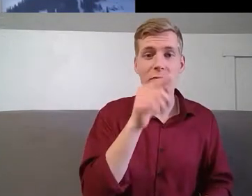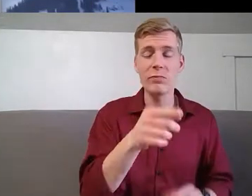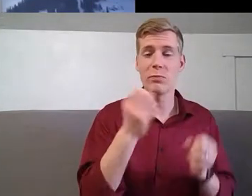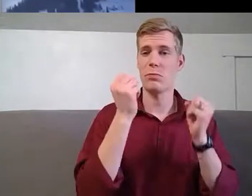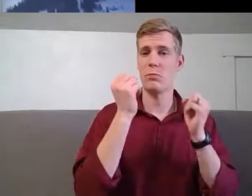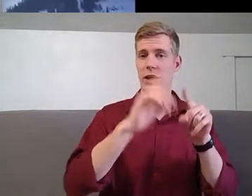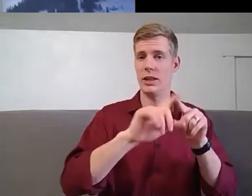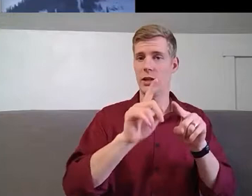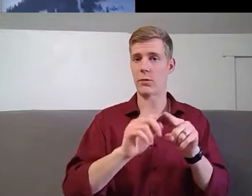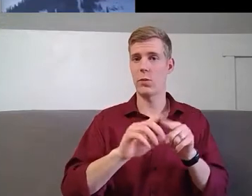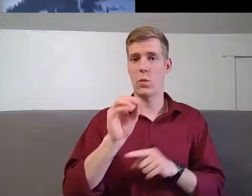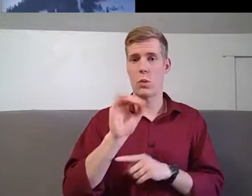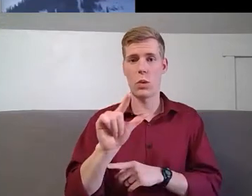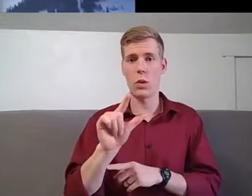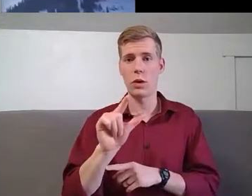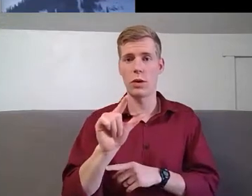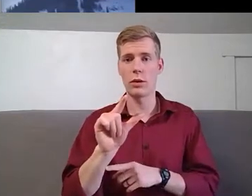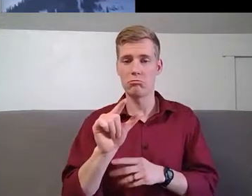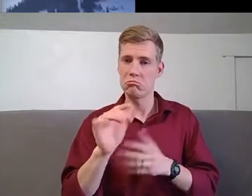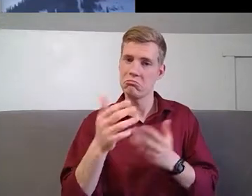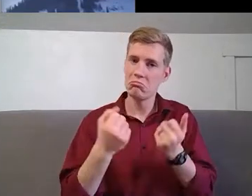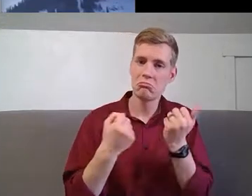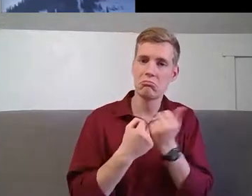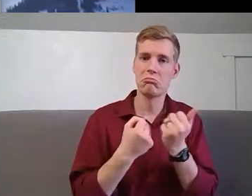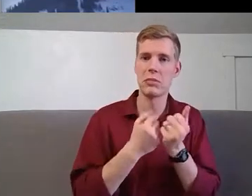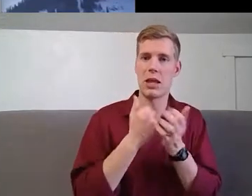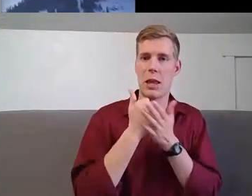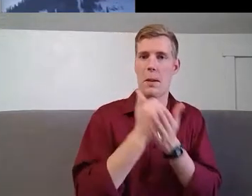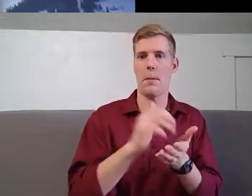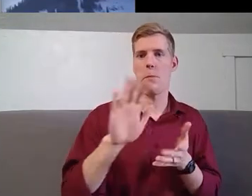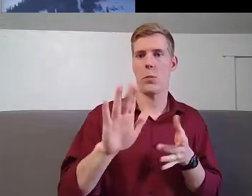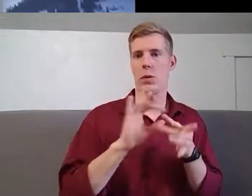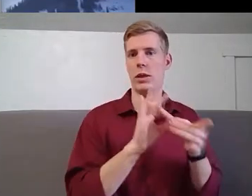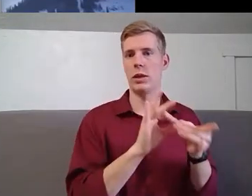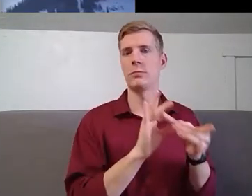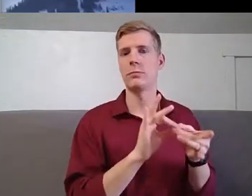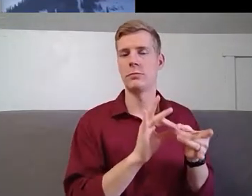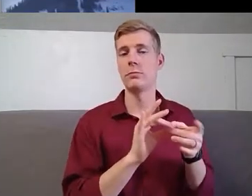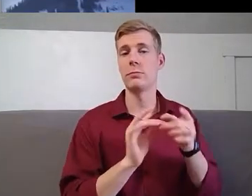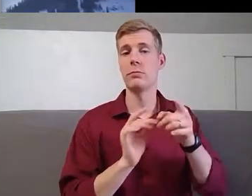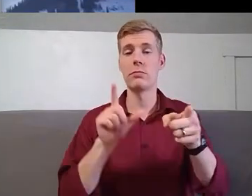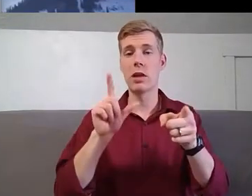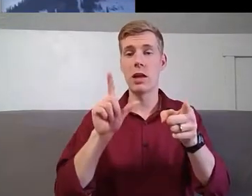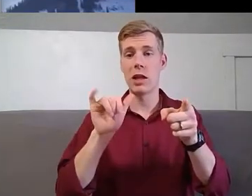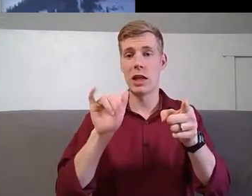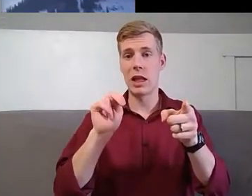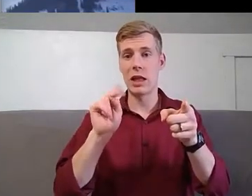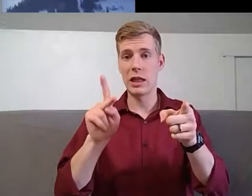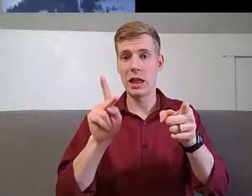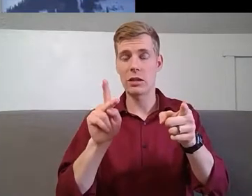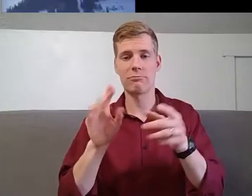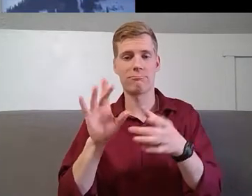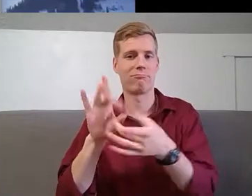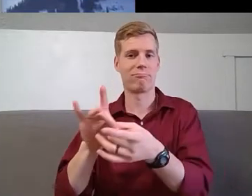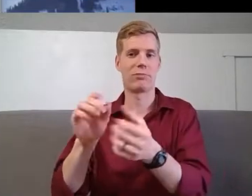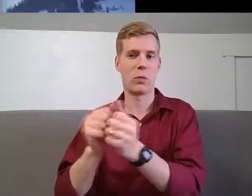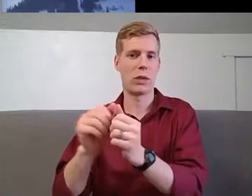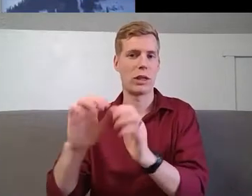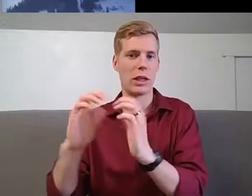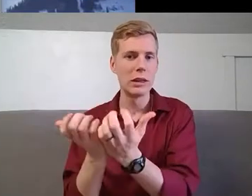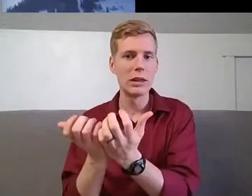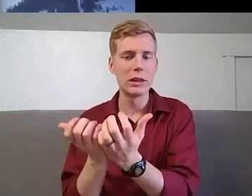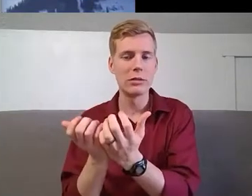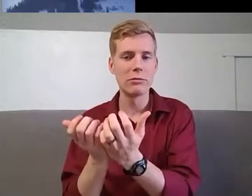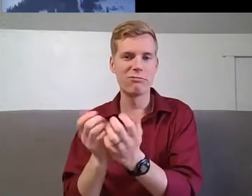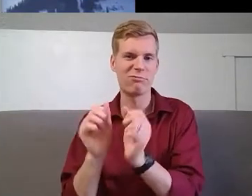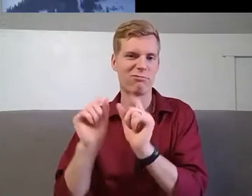Several essential oils that can support connection. And I did put this link in the class that's